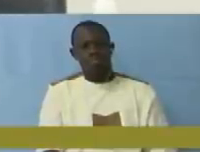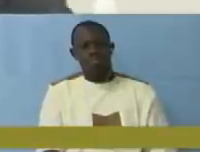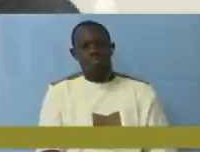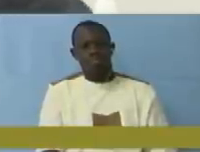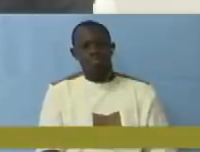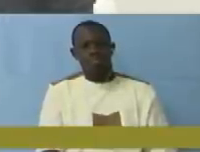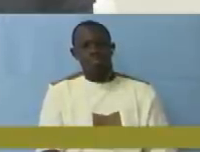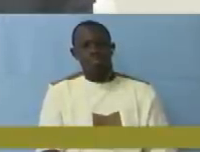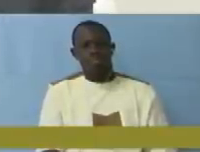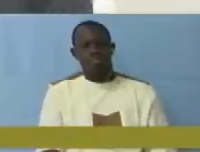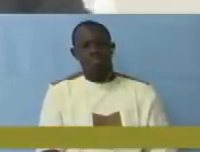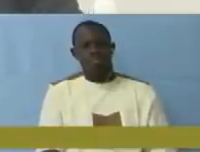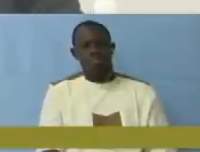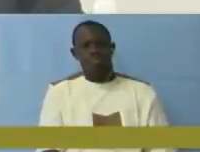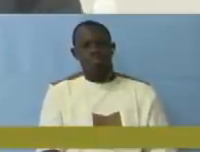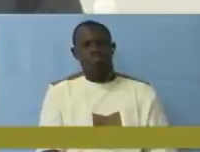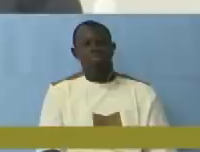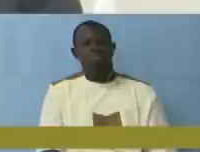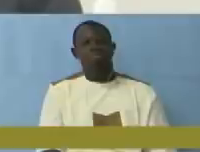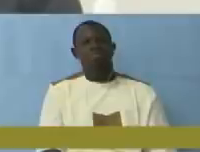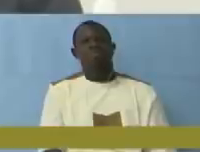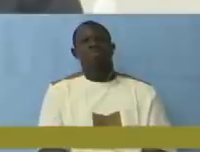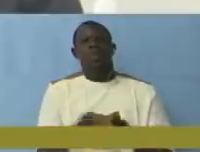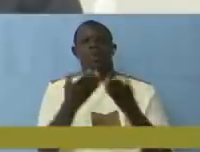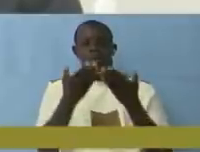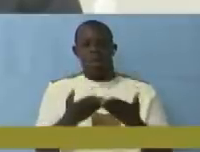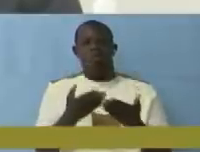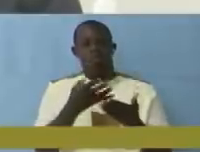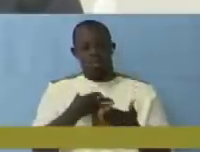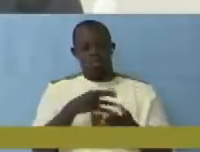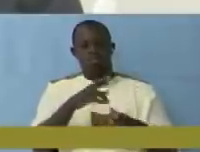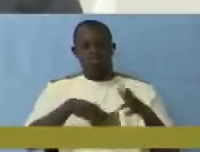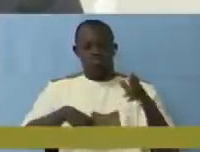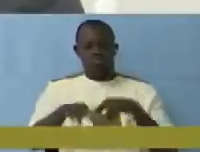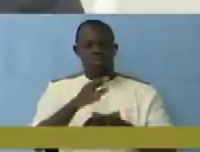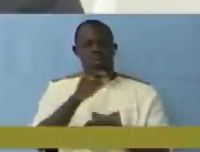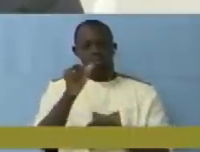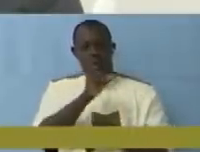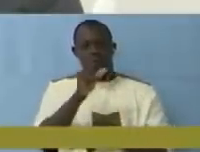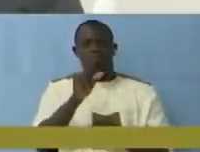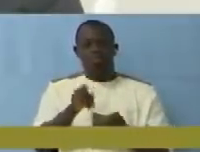So now let's go back to